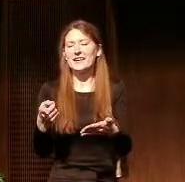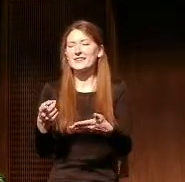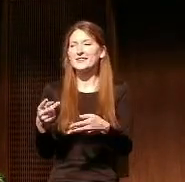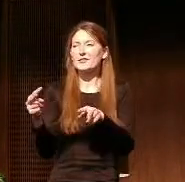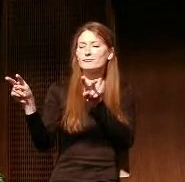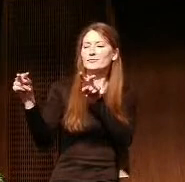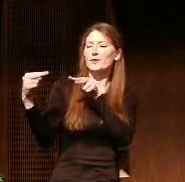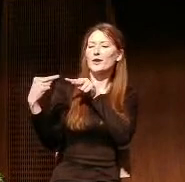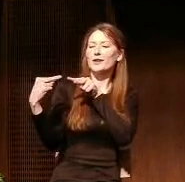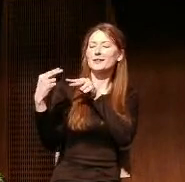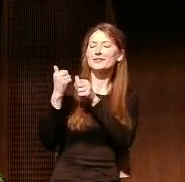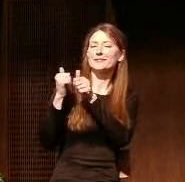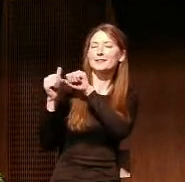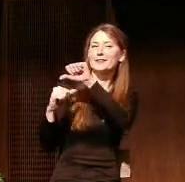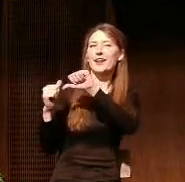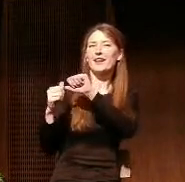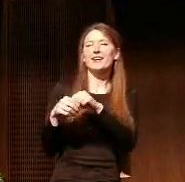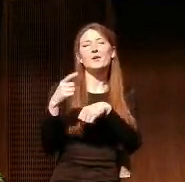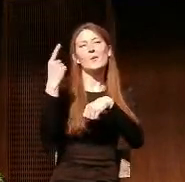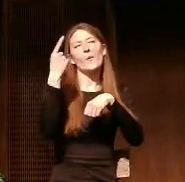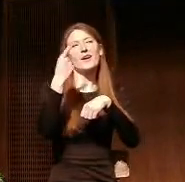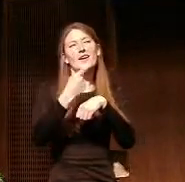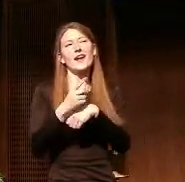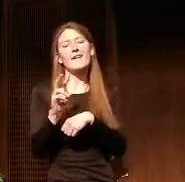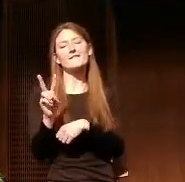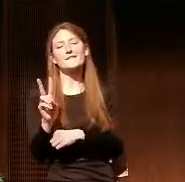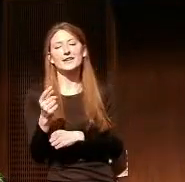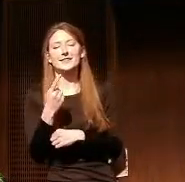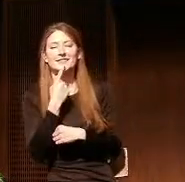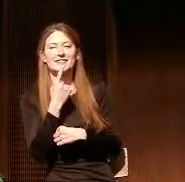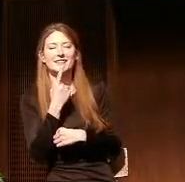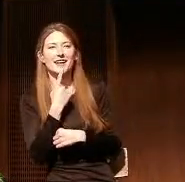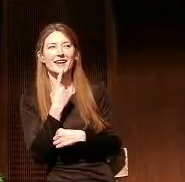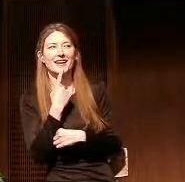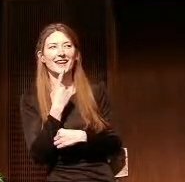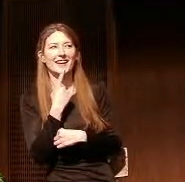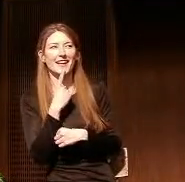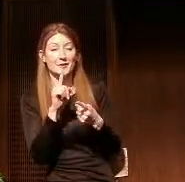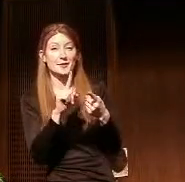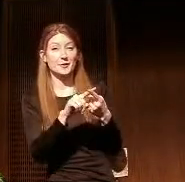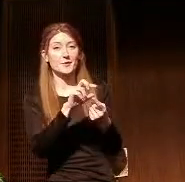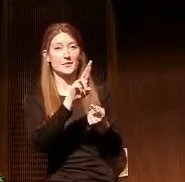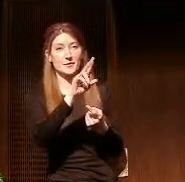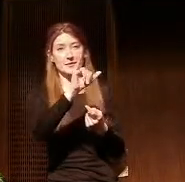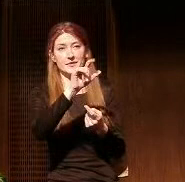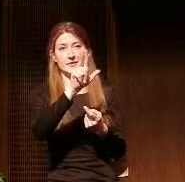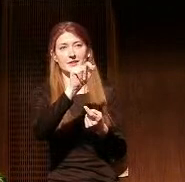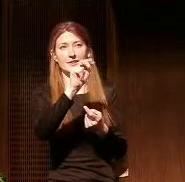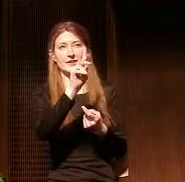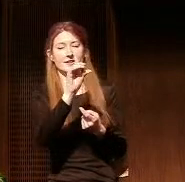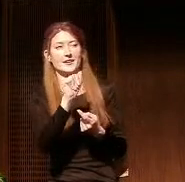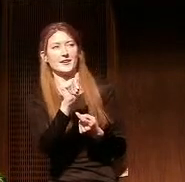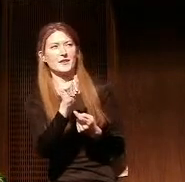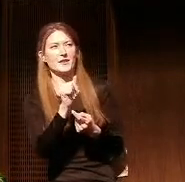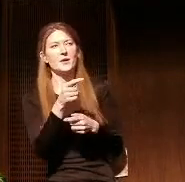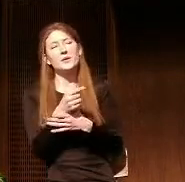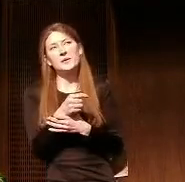her. And one day he said to Rilda, Rilda, would you like